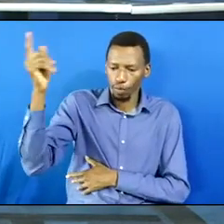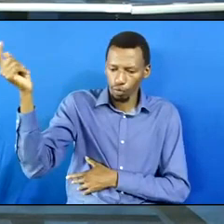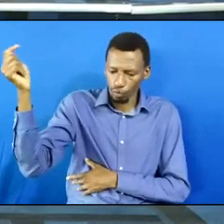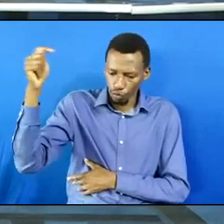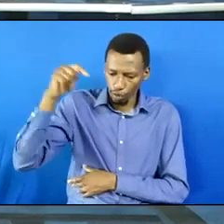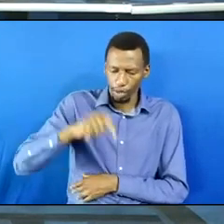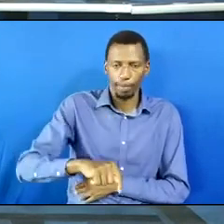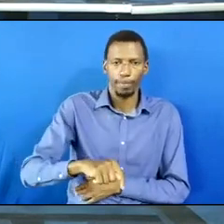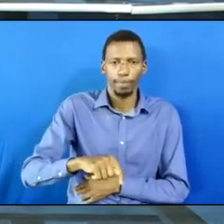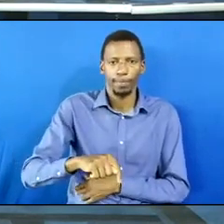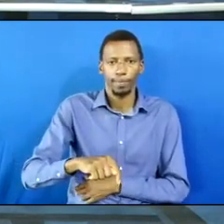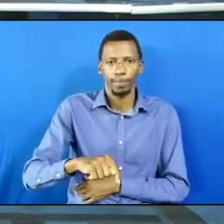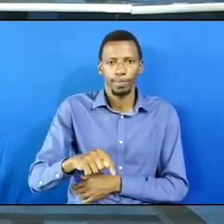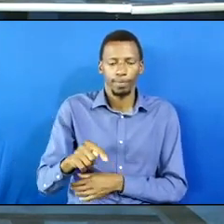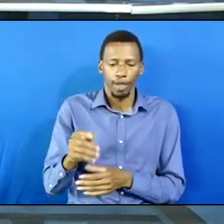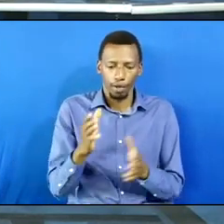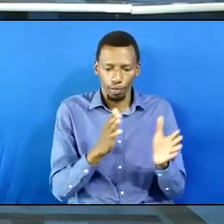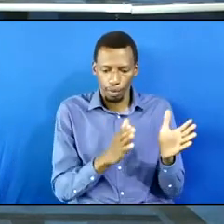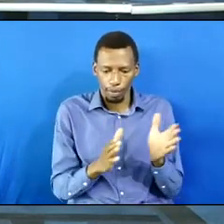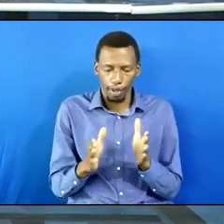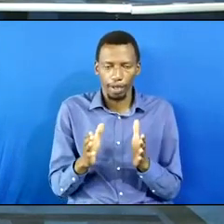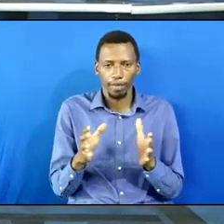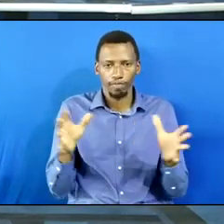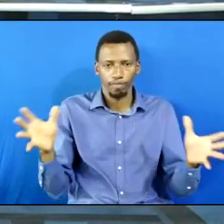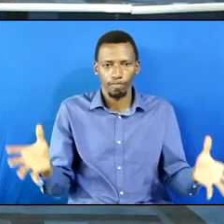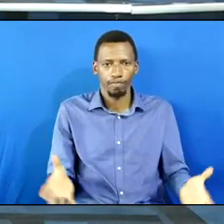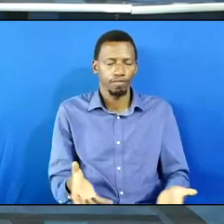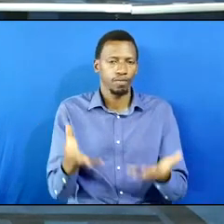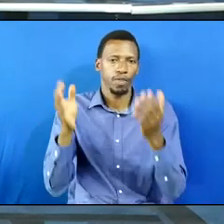and Jesus Christ has prepared for his own. Remember?